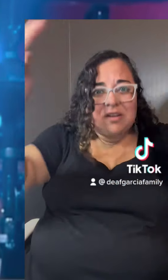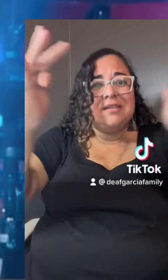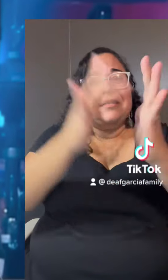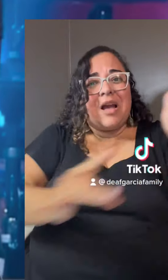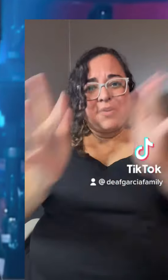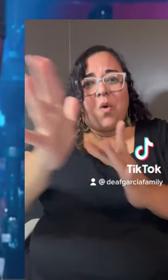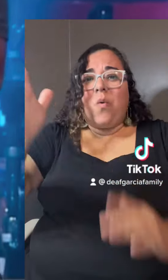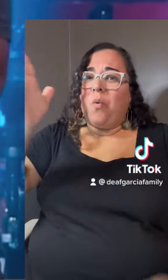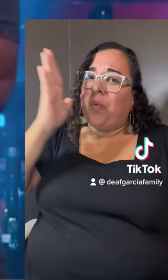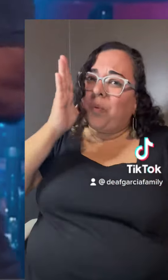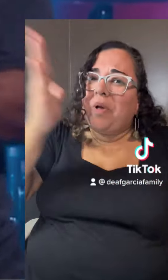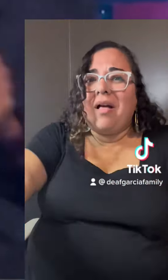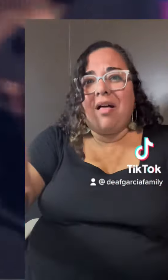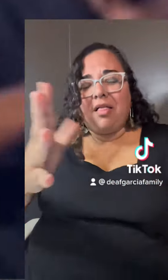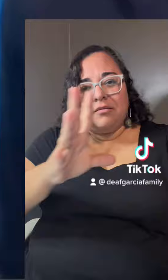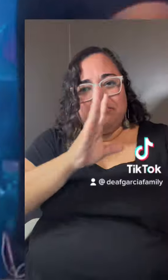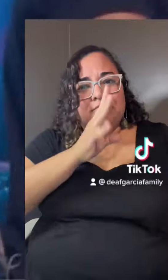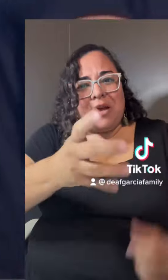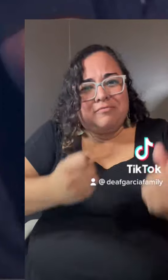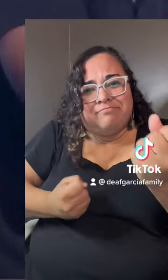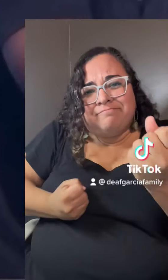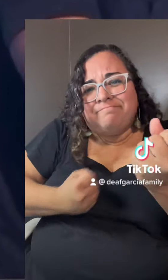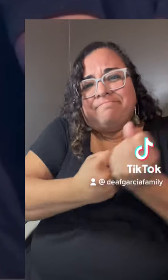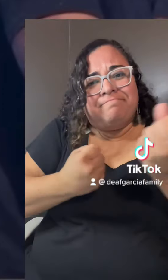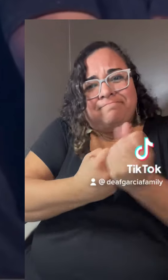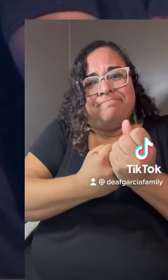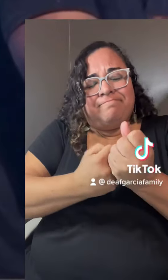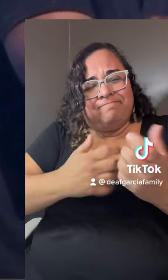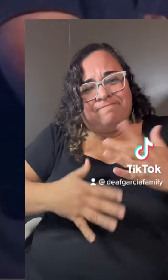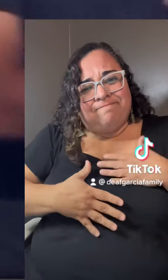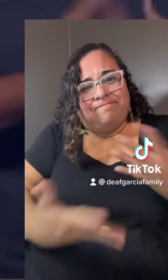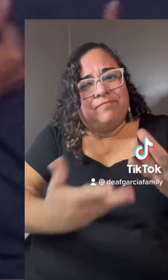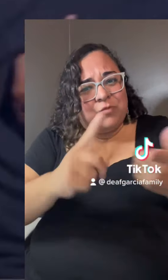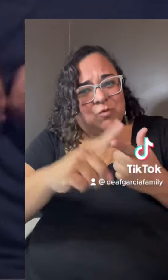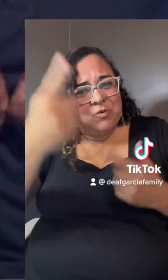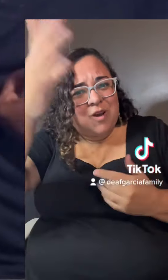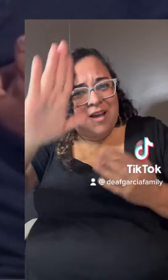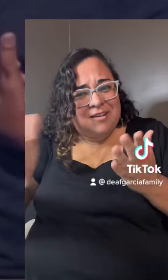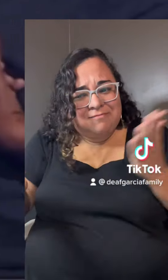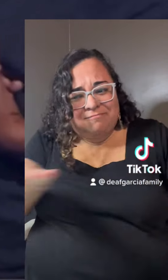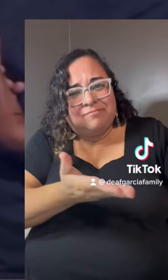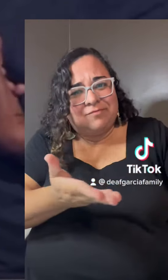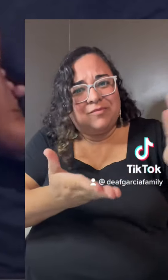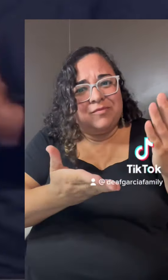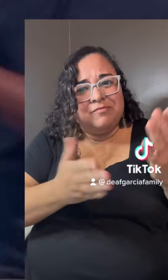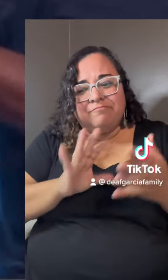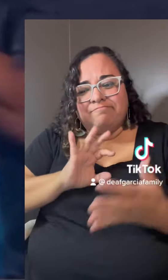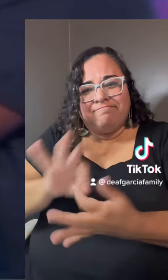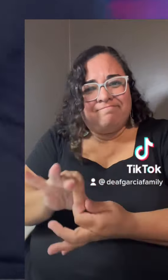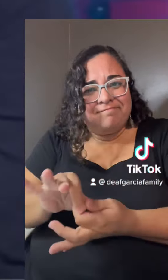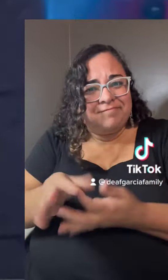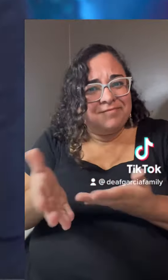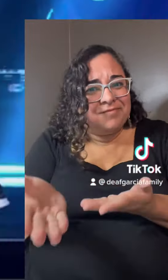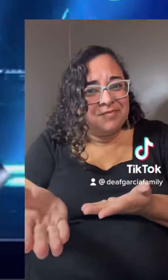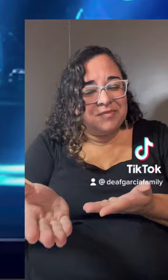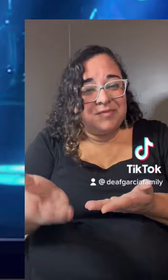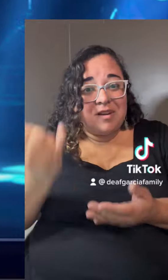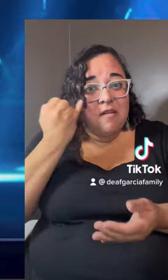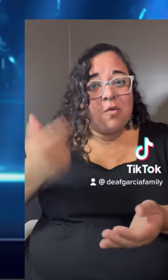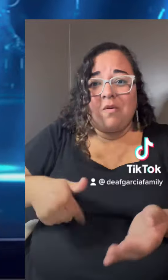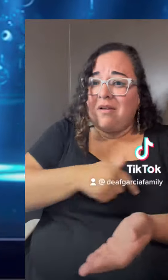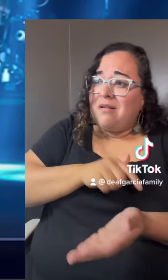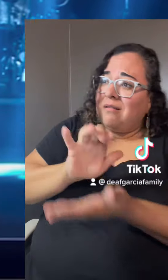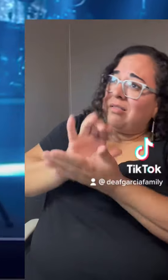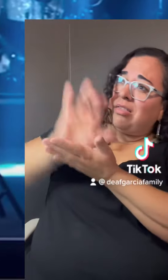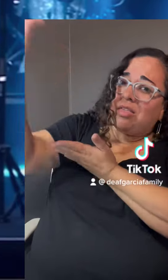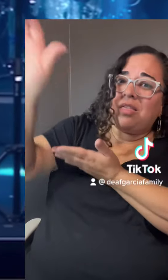us and confess us. But if we deny him, he'll deny us. And I said, you guys,